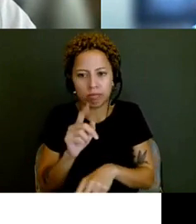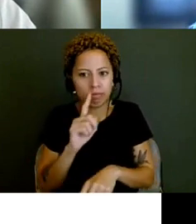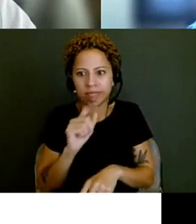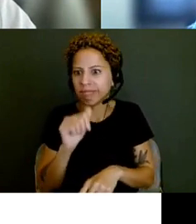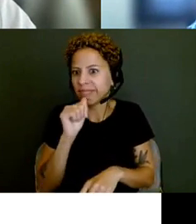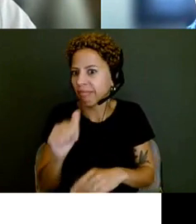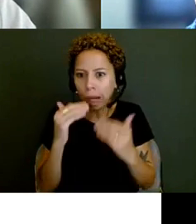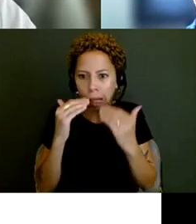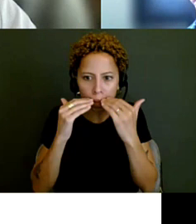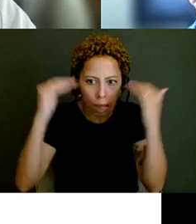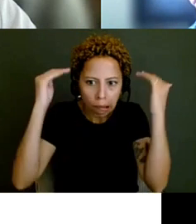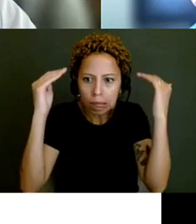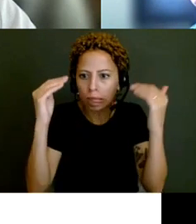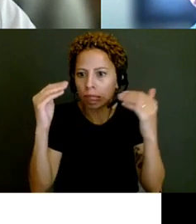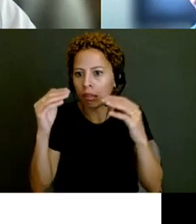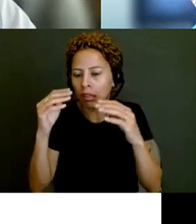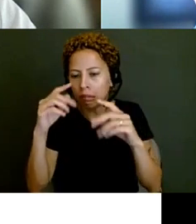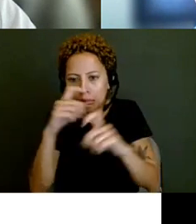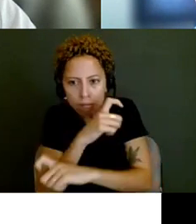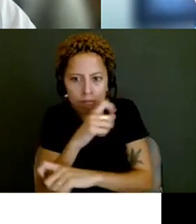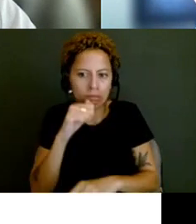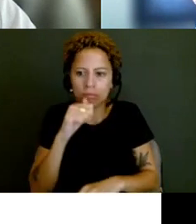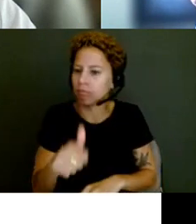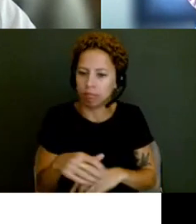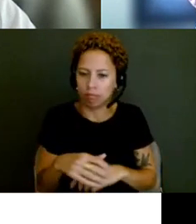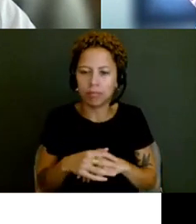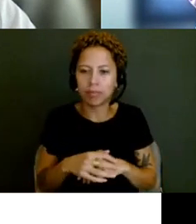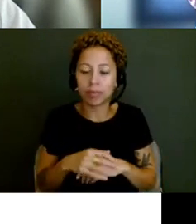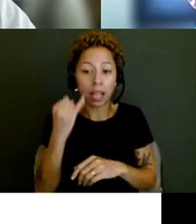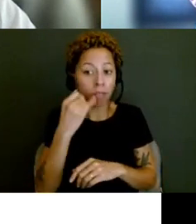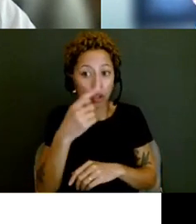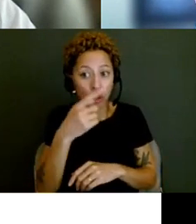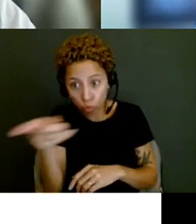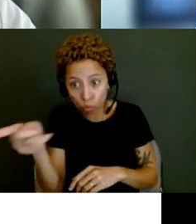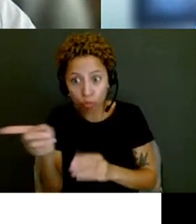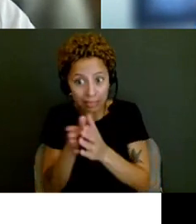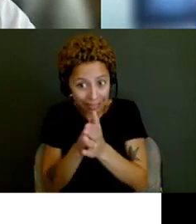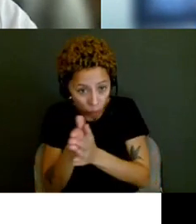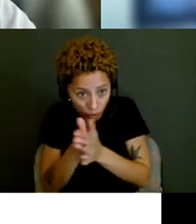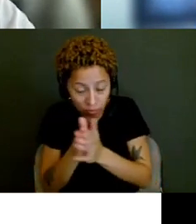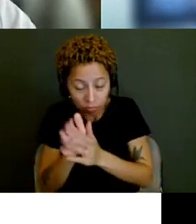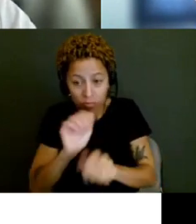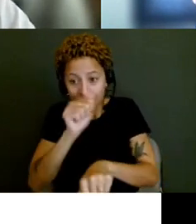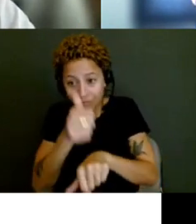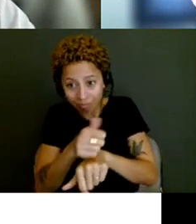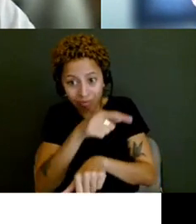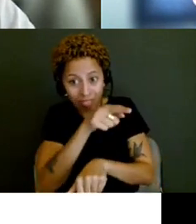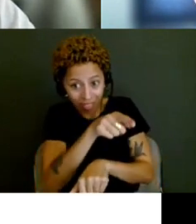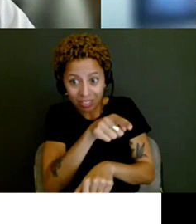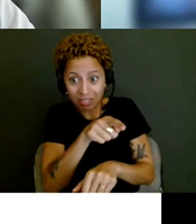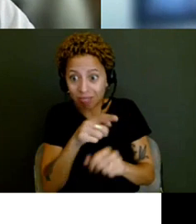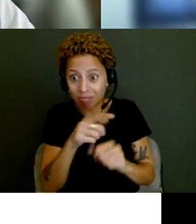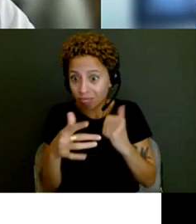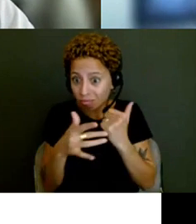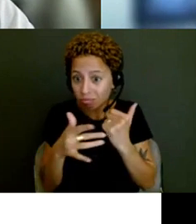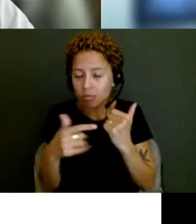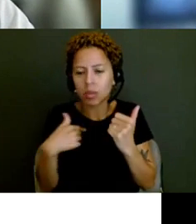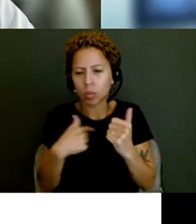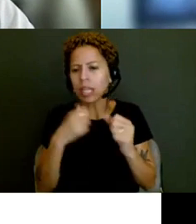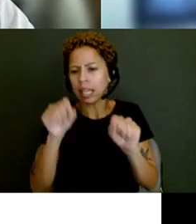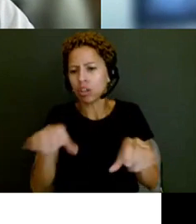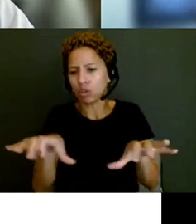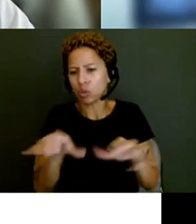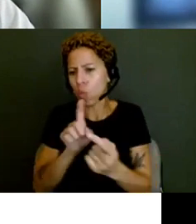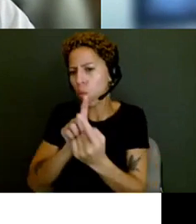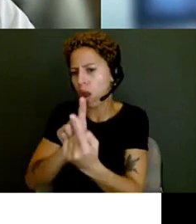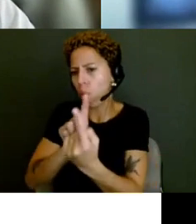is. Ideally, if you were interested in the software, we would do a one-on-one demo with you, and we could answer whatever questions you had and get into the